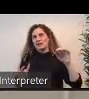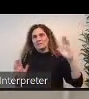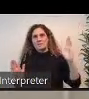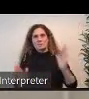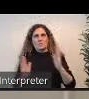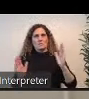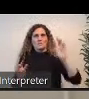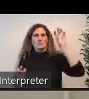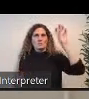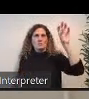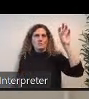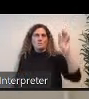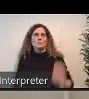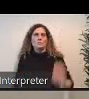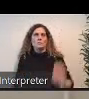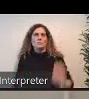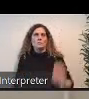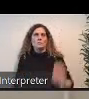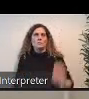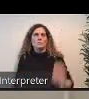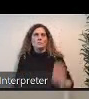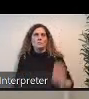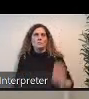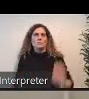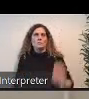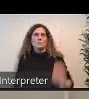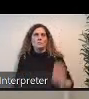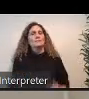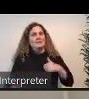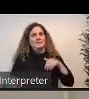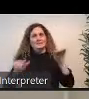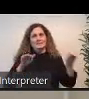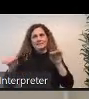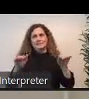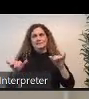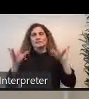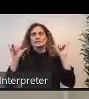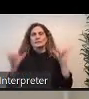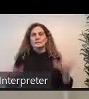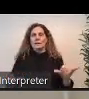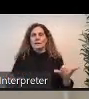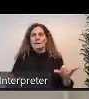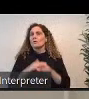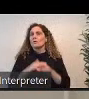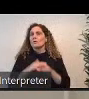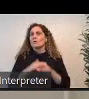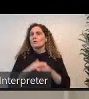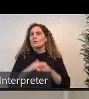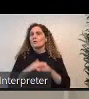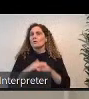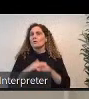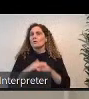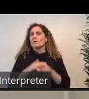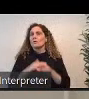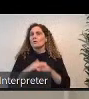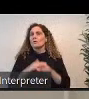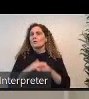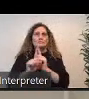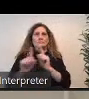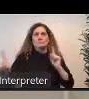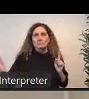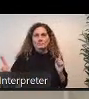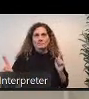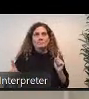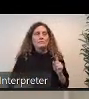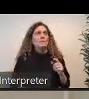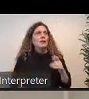distance. And most importantly, if you are feeling ill or think you may have been exposed to someone who has tested positive for